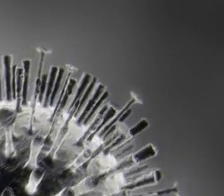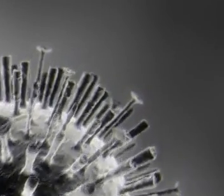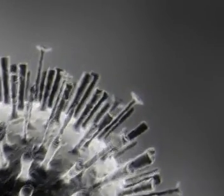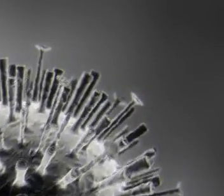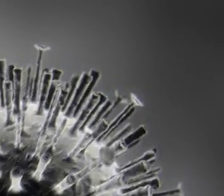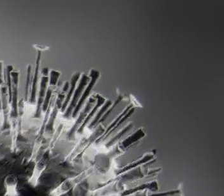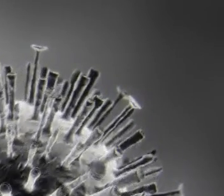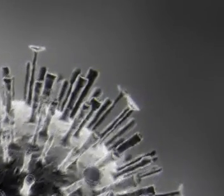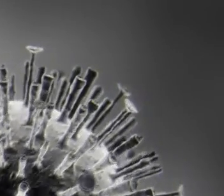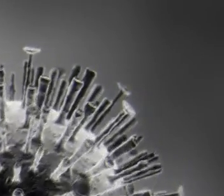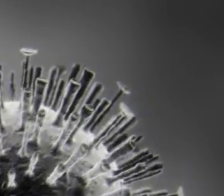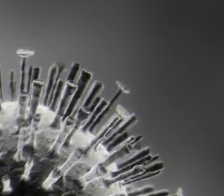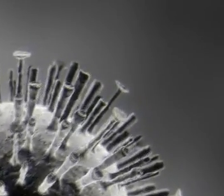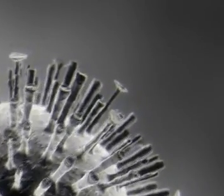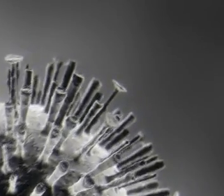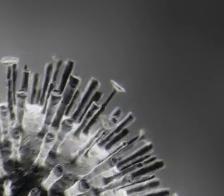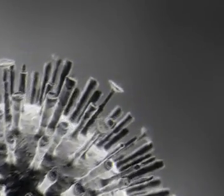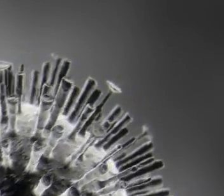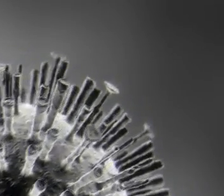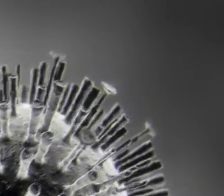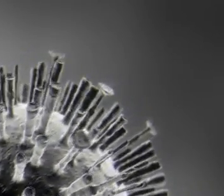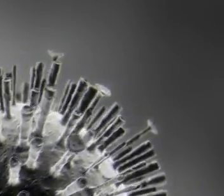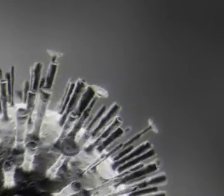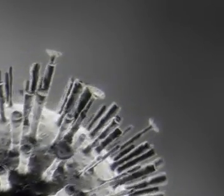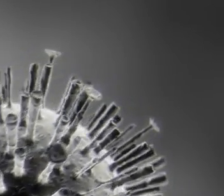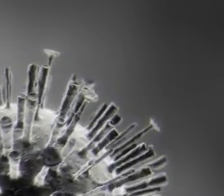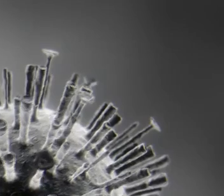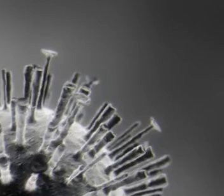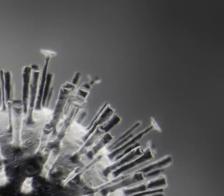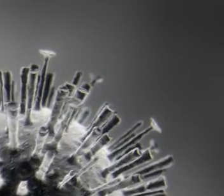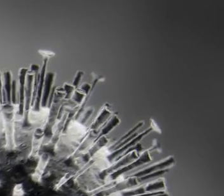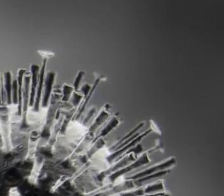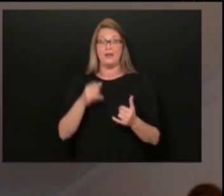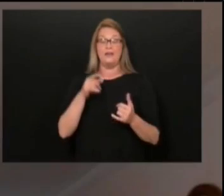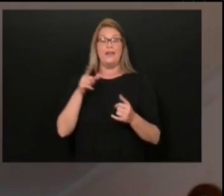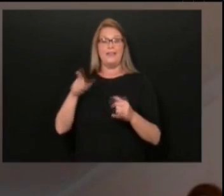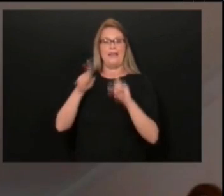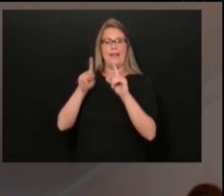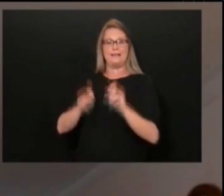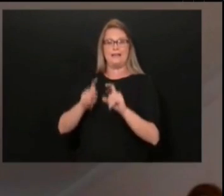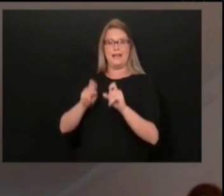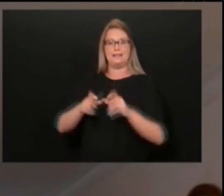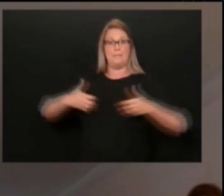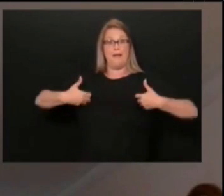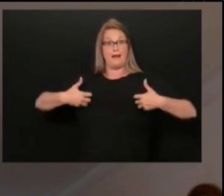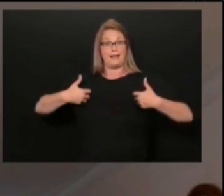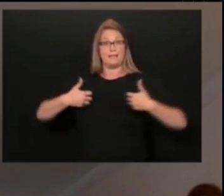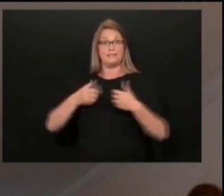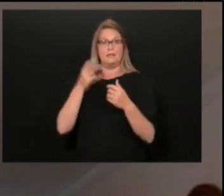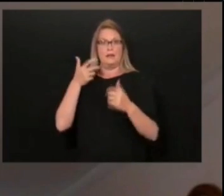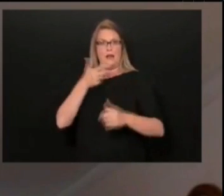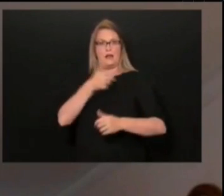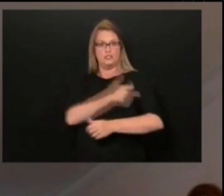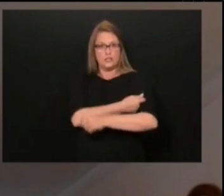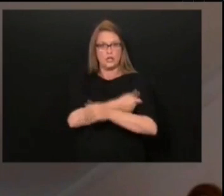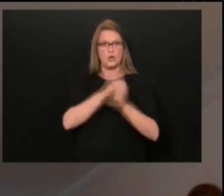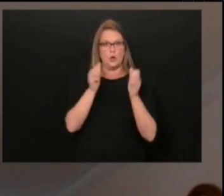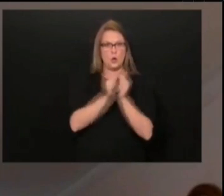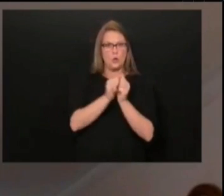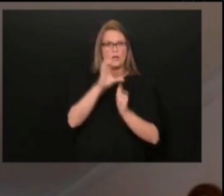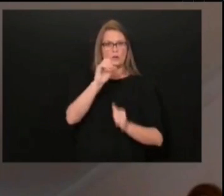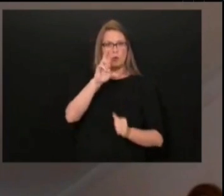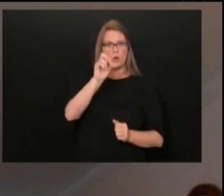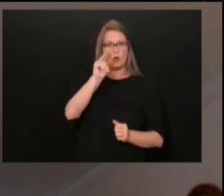exciting finding that six rhesus monkeys were injected with the vaccine and then challenged with the